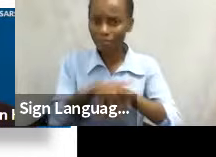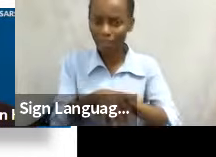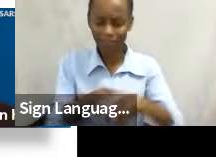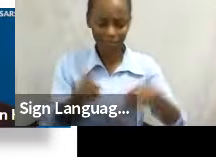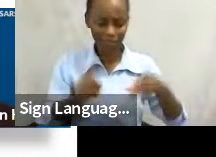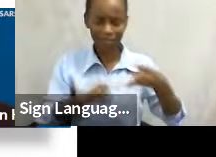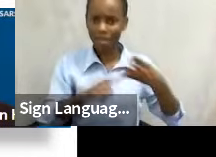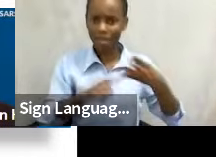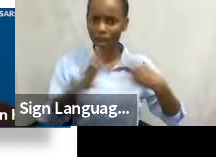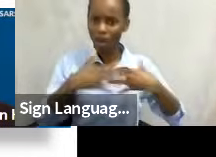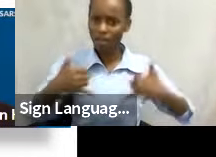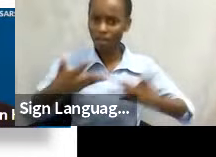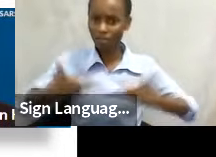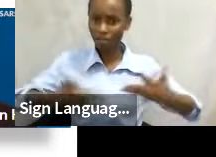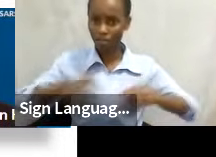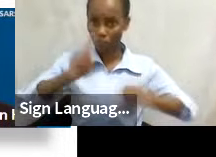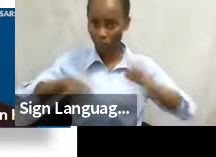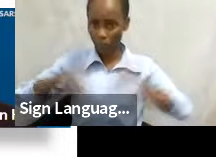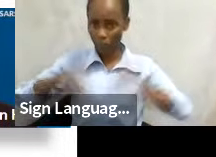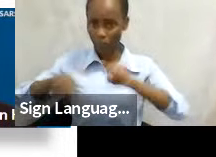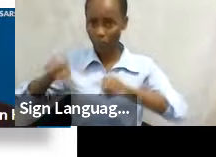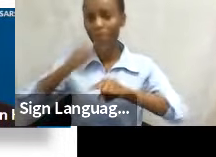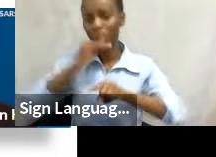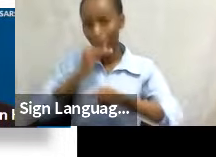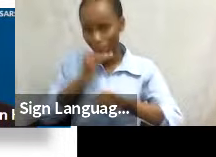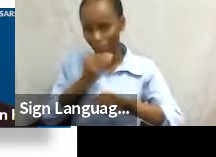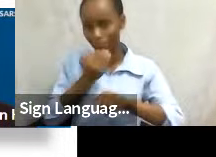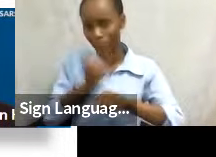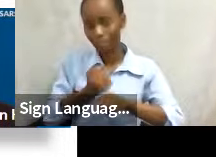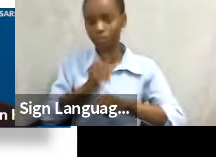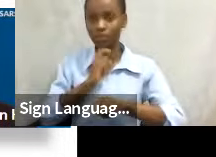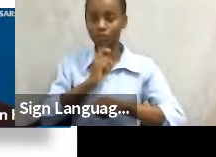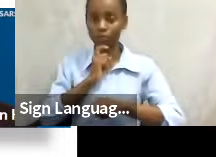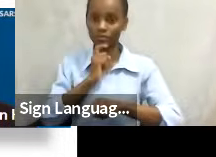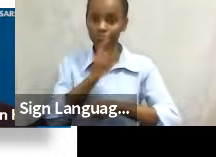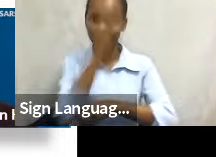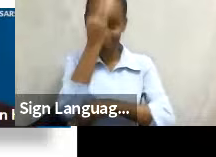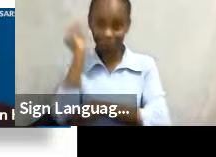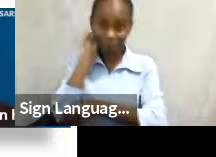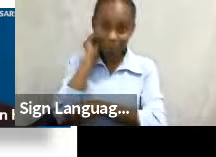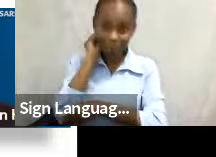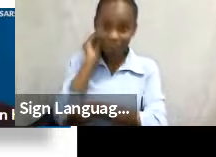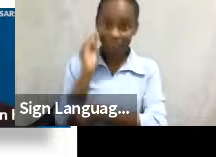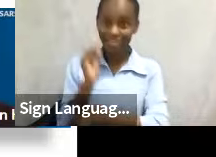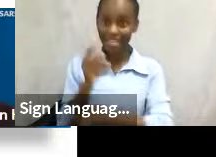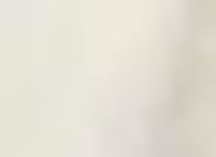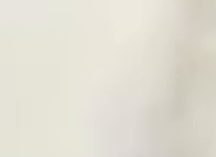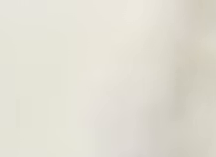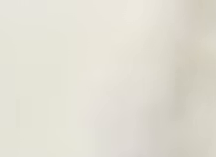And please remember, your tax matters to us. Thank you.